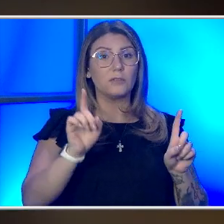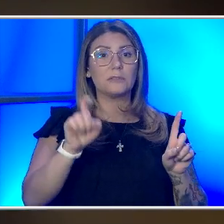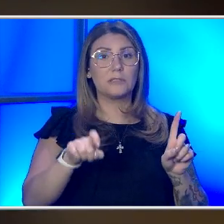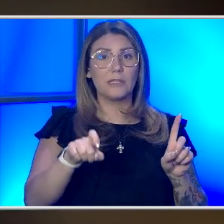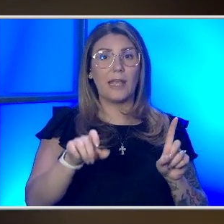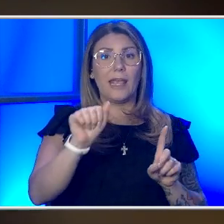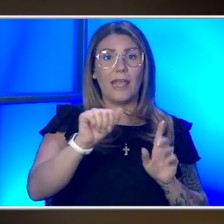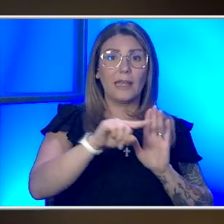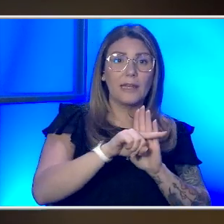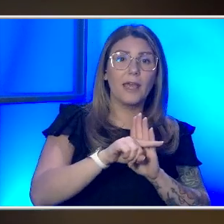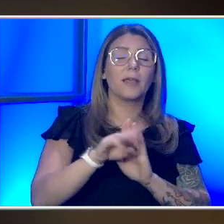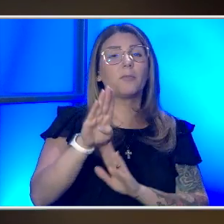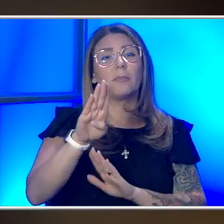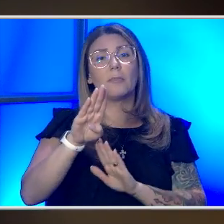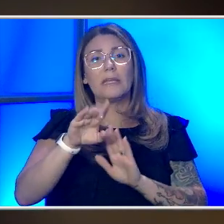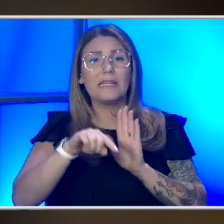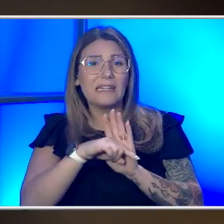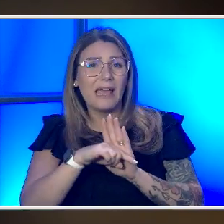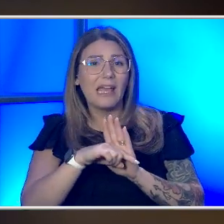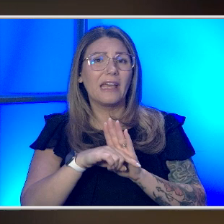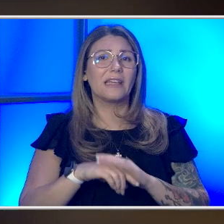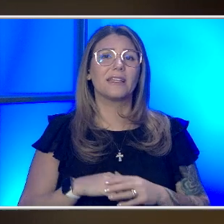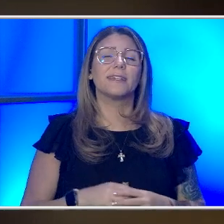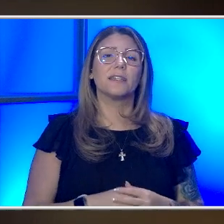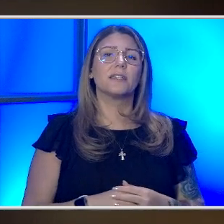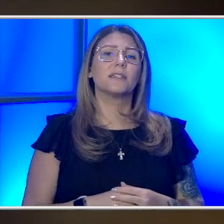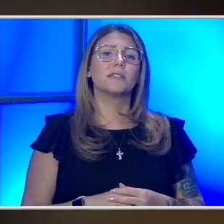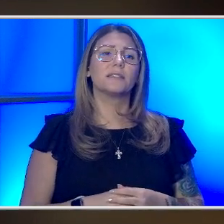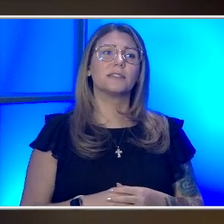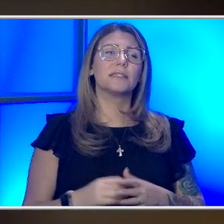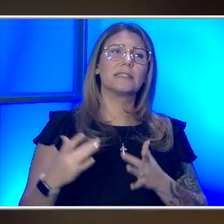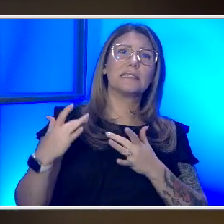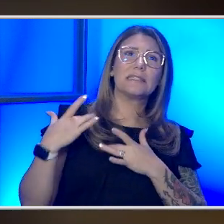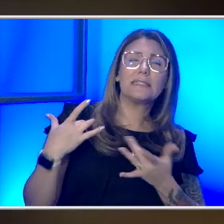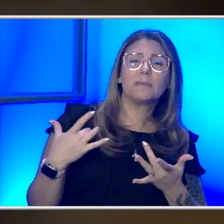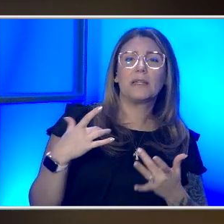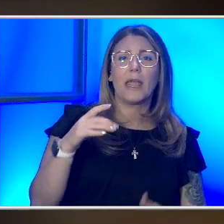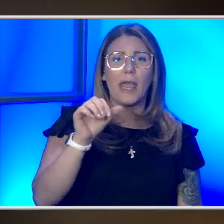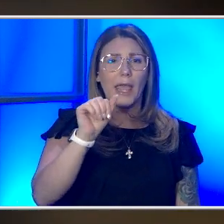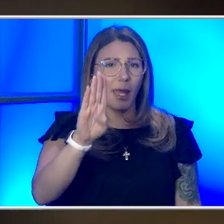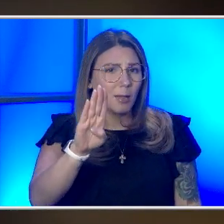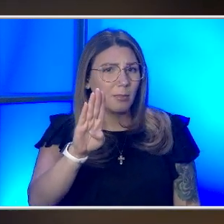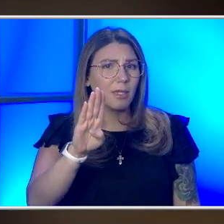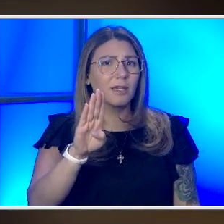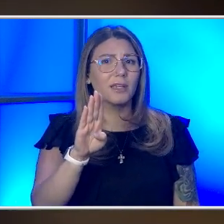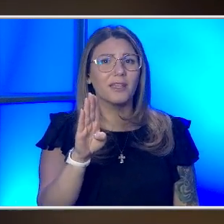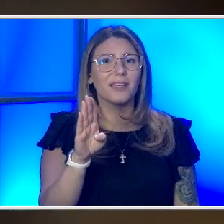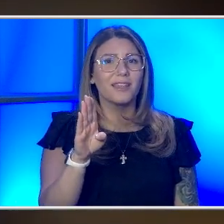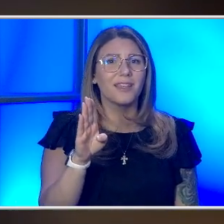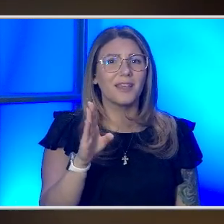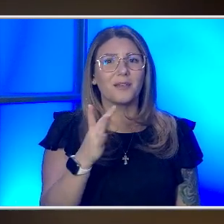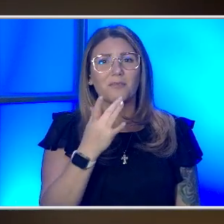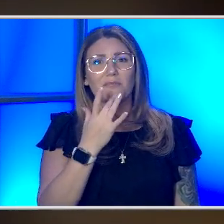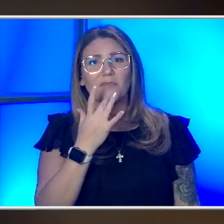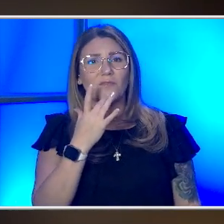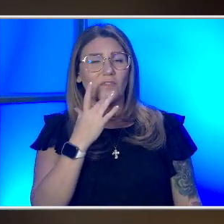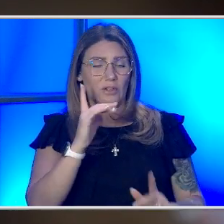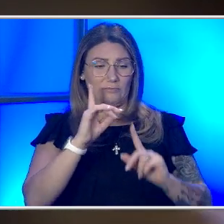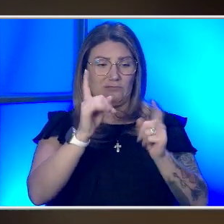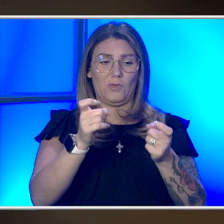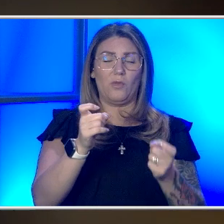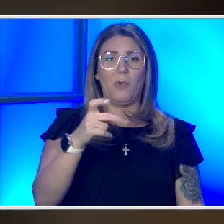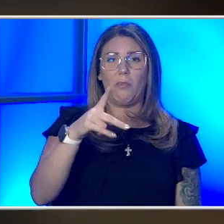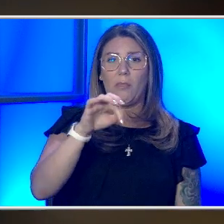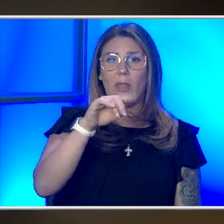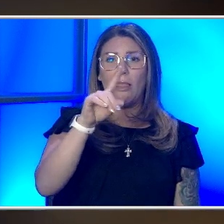neg. Usually our ABs, we prefer them to donate plasma because AB plasma is the